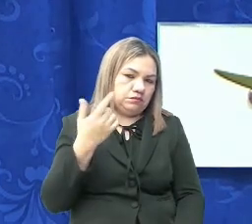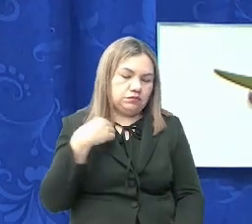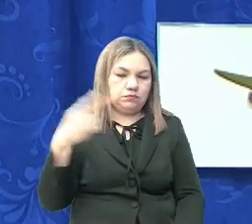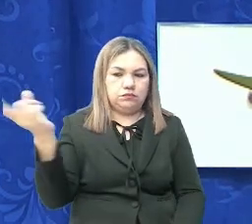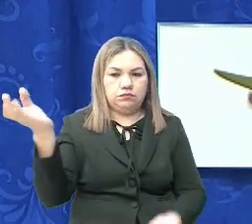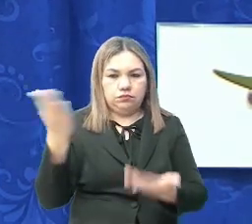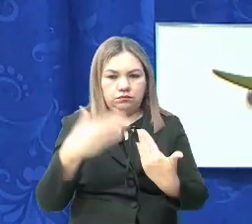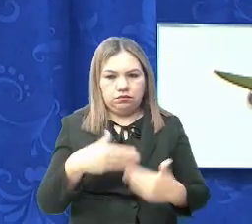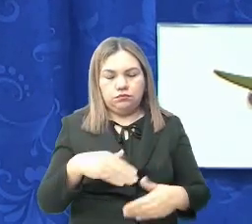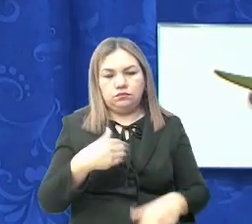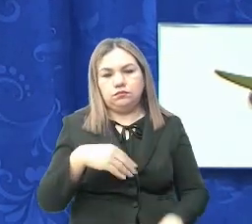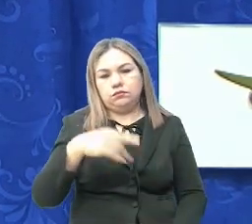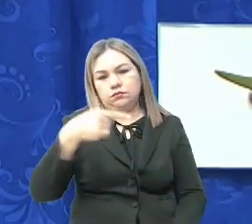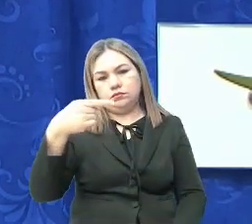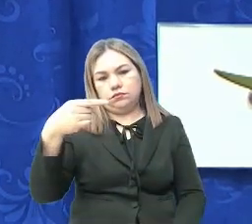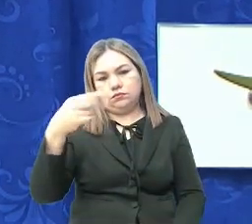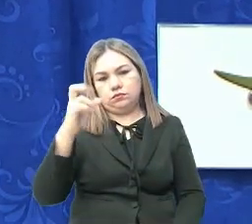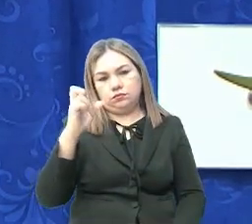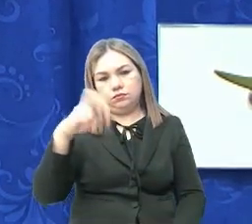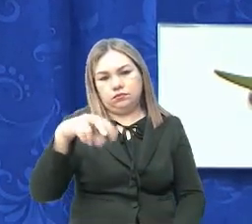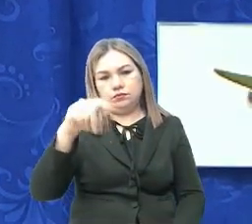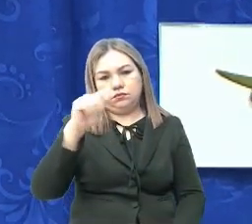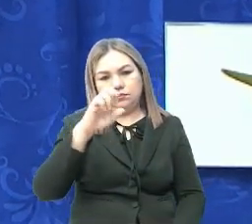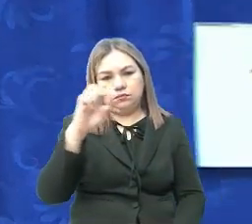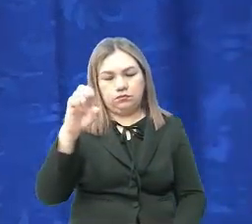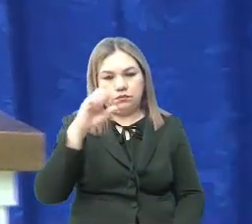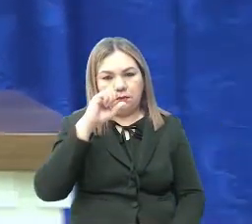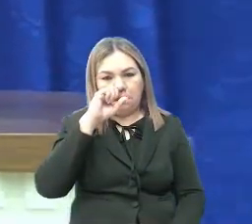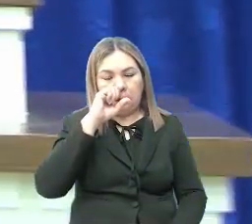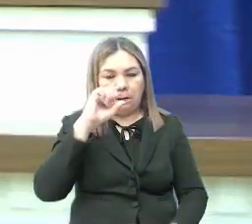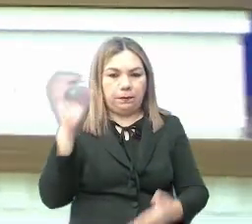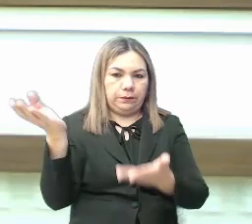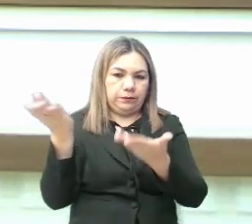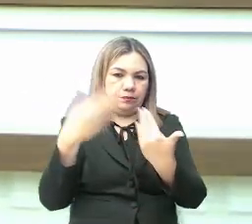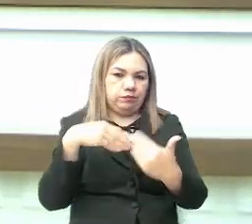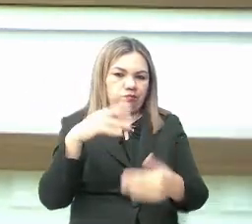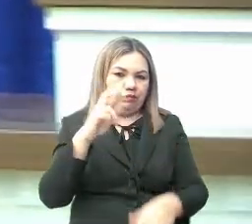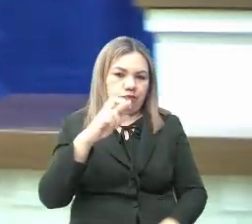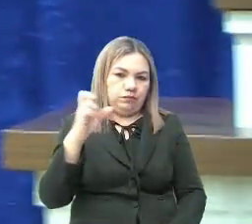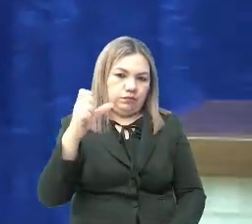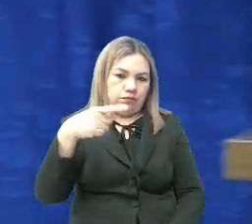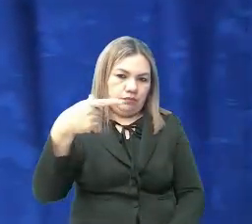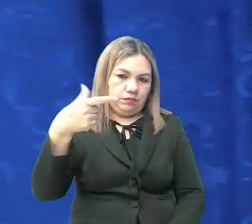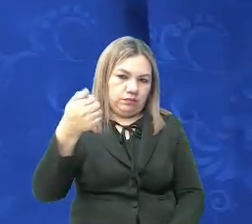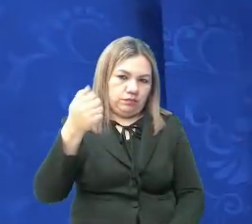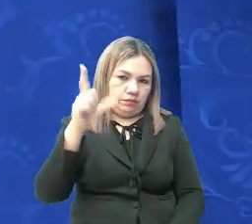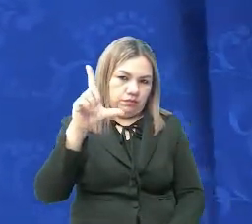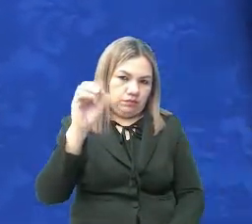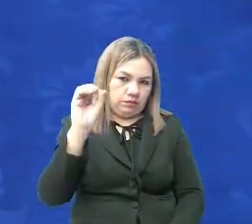he said goodbye to the persons that brought the present. And it says when he stabbed them,